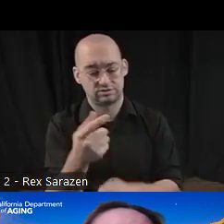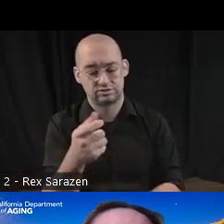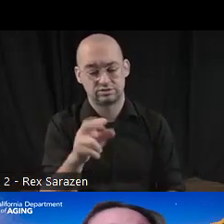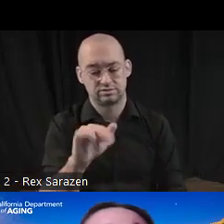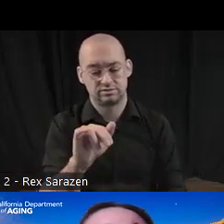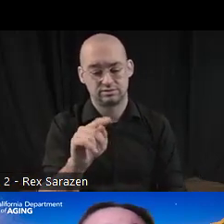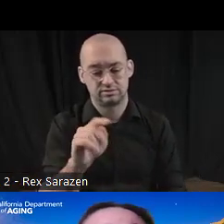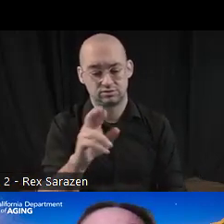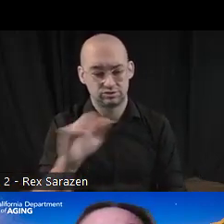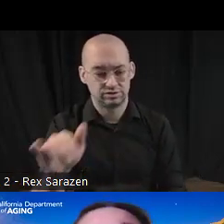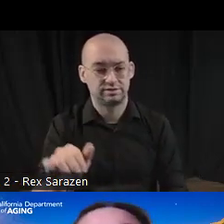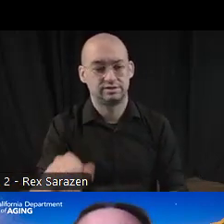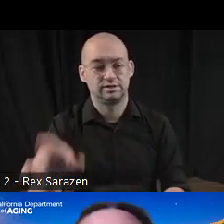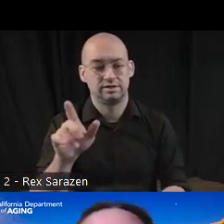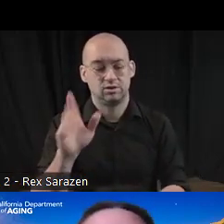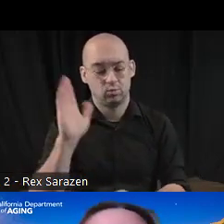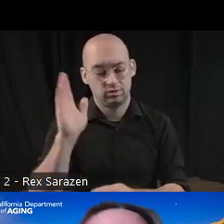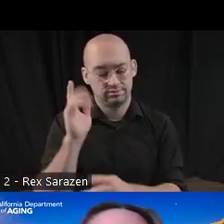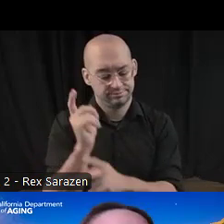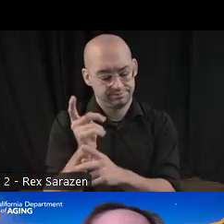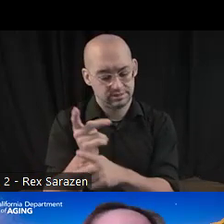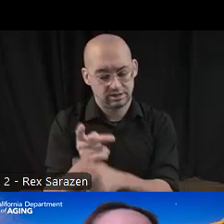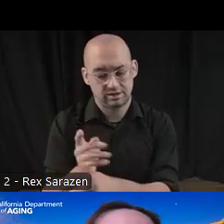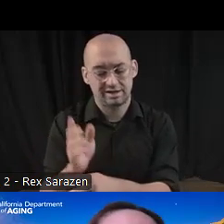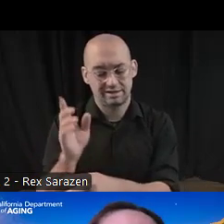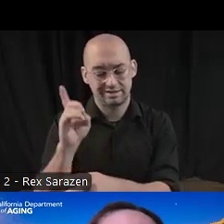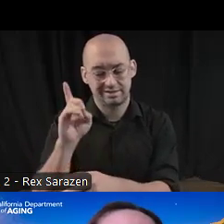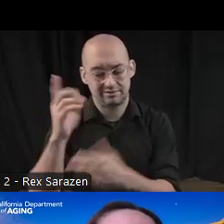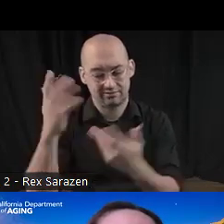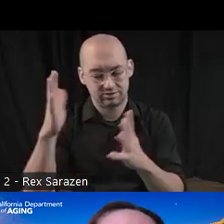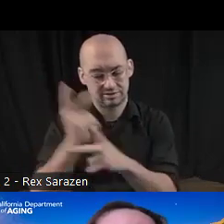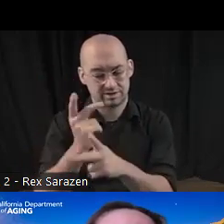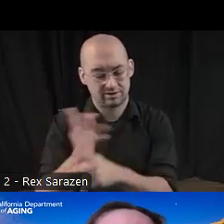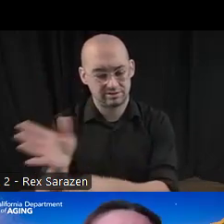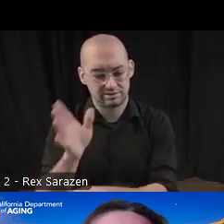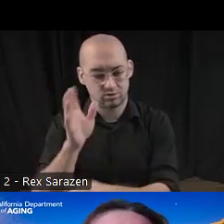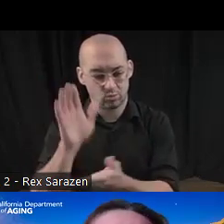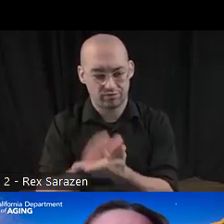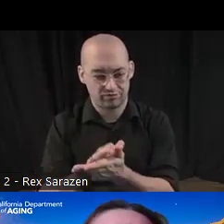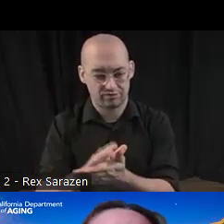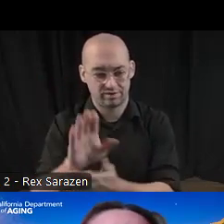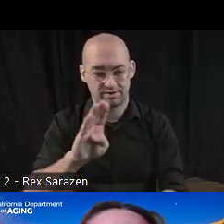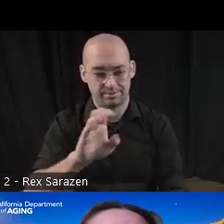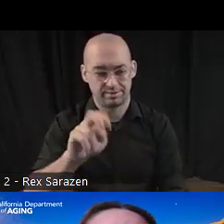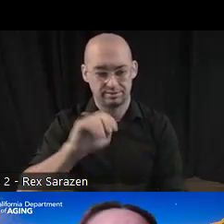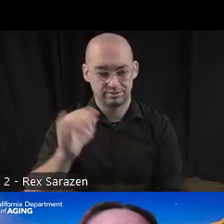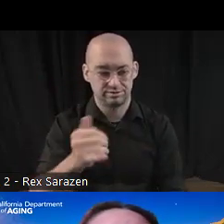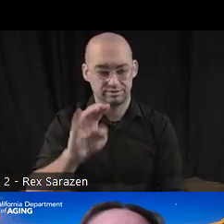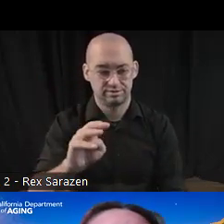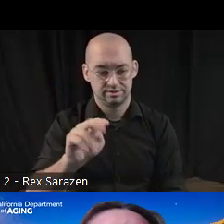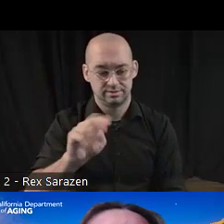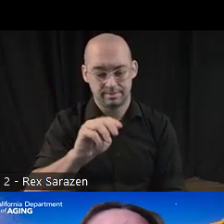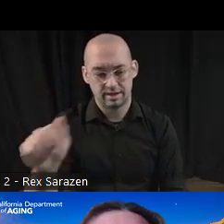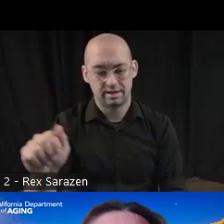a caregiver to his late wife of 40 years. We have Benjinma. She has balanced caregiving and